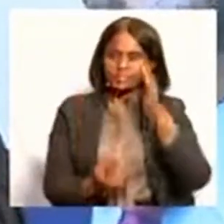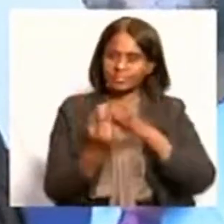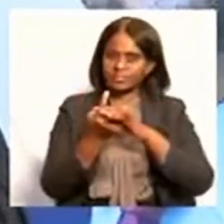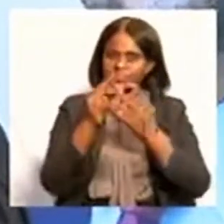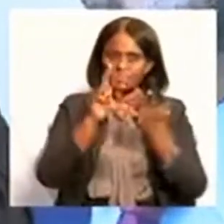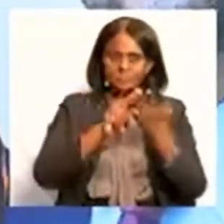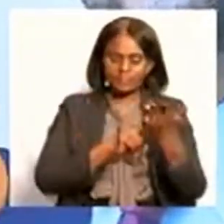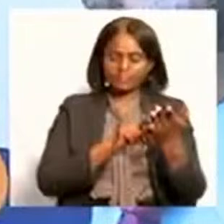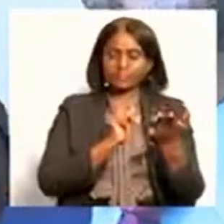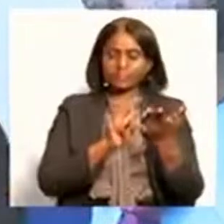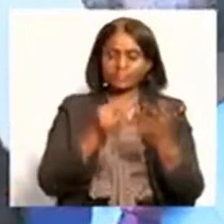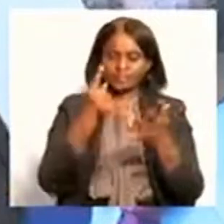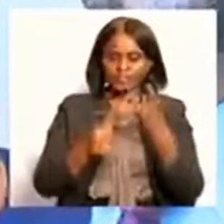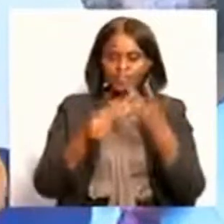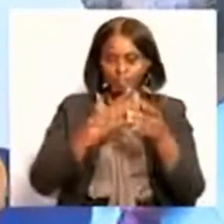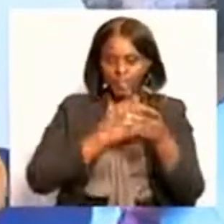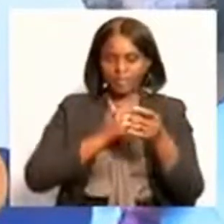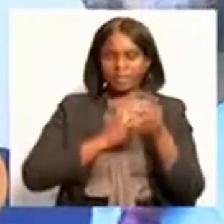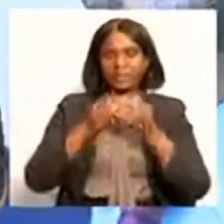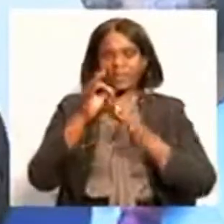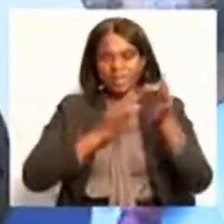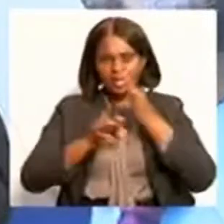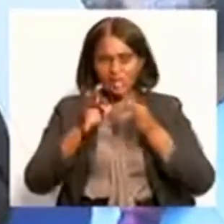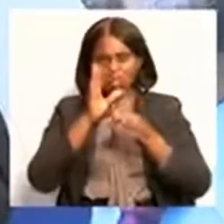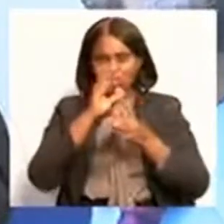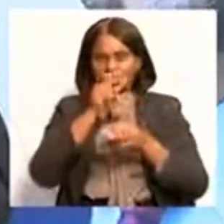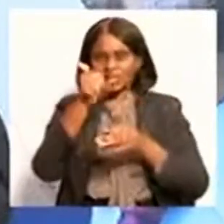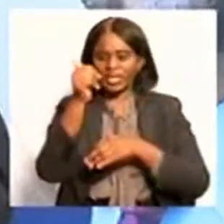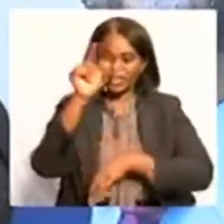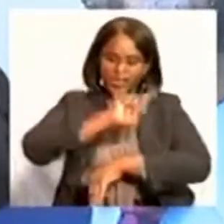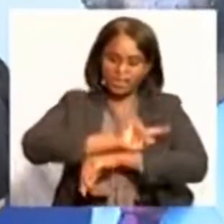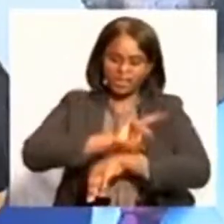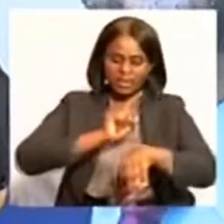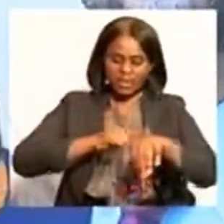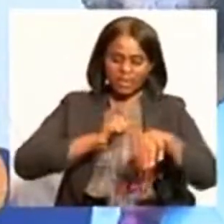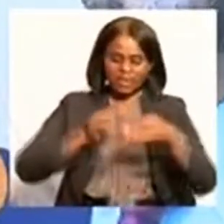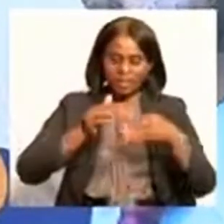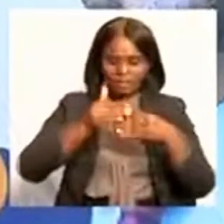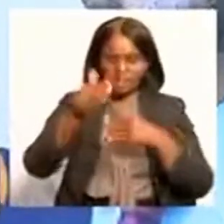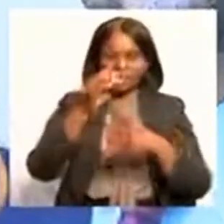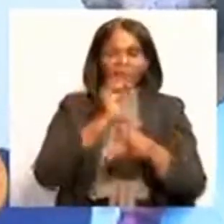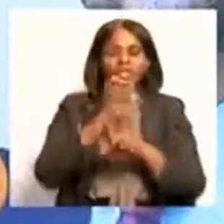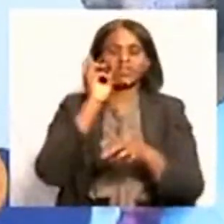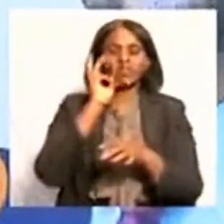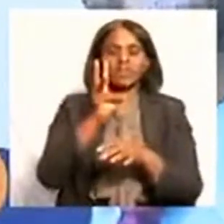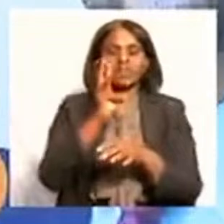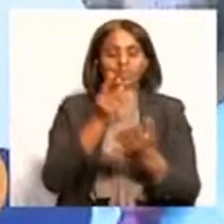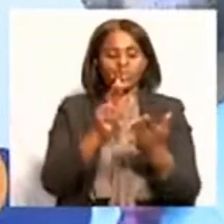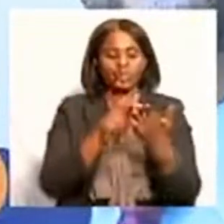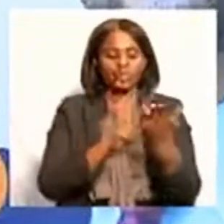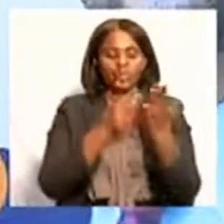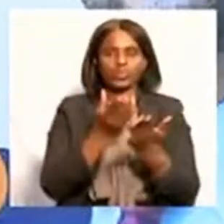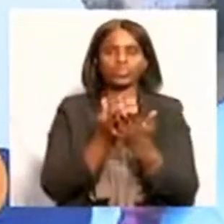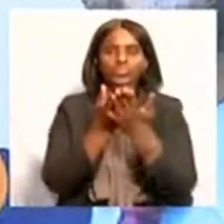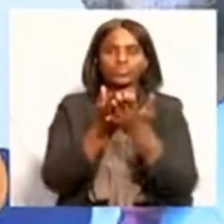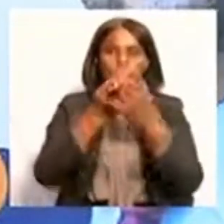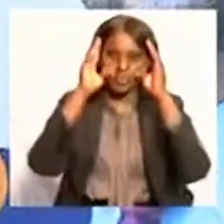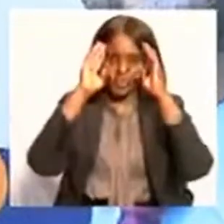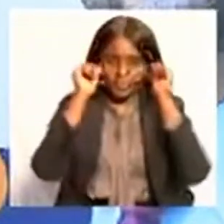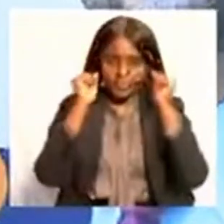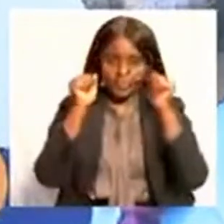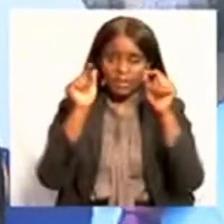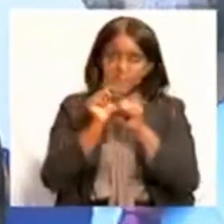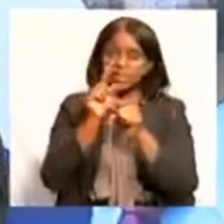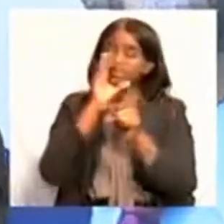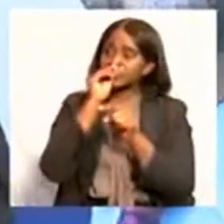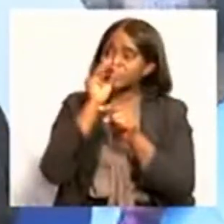report, which I did allude that by 10 days' time should be ready, we will get that report submitted to the President and the